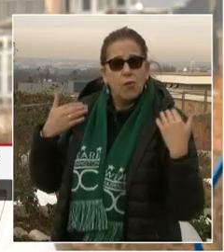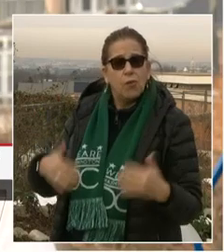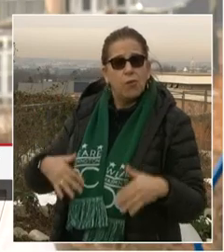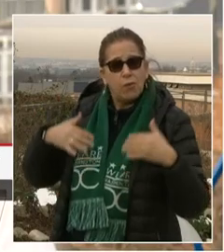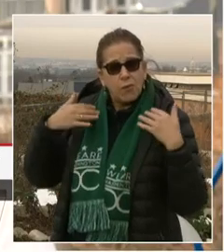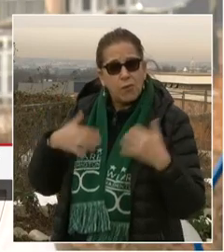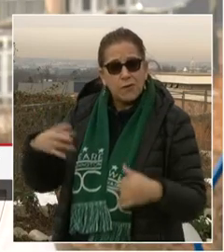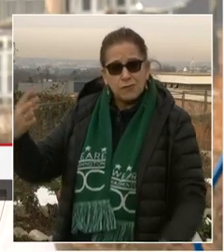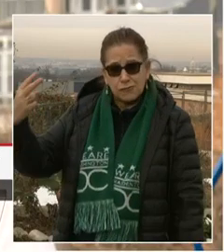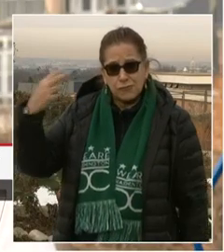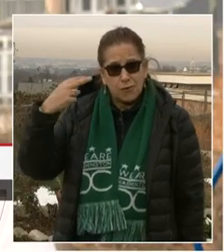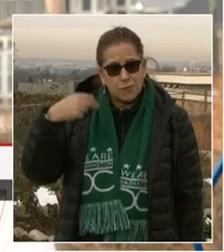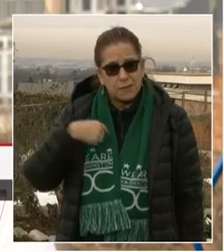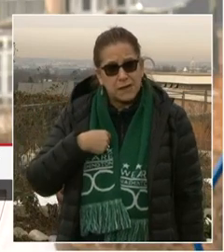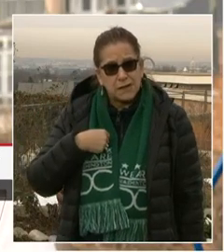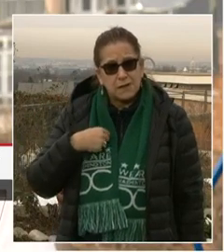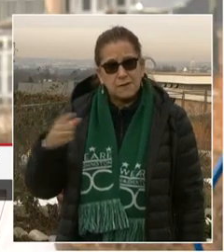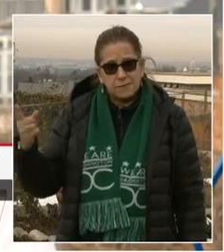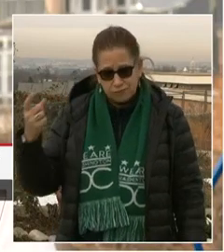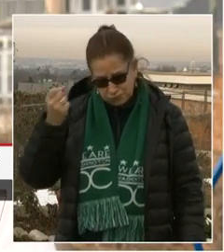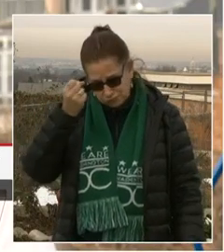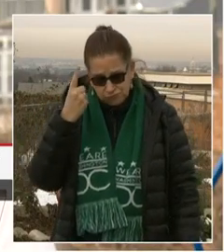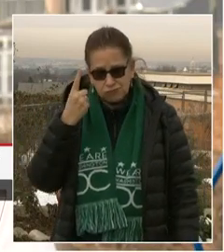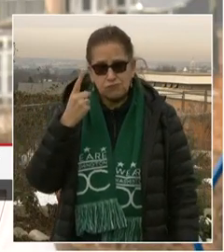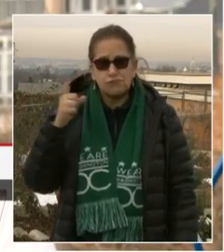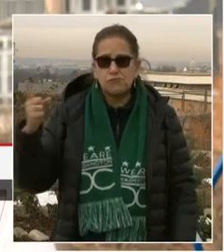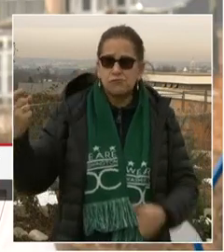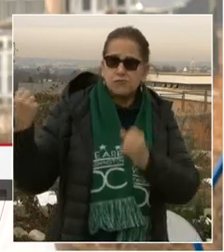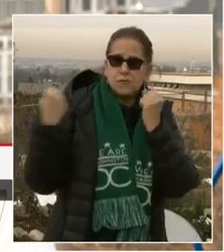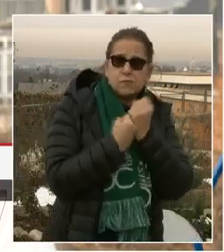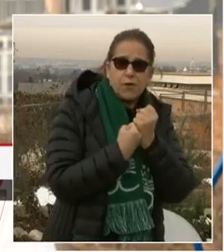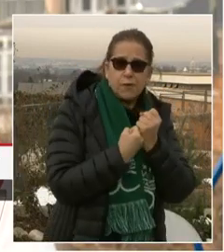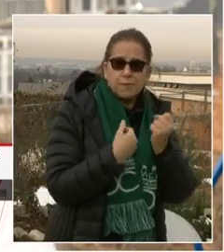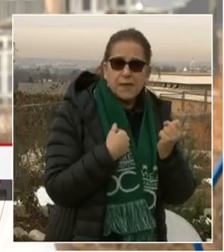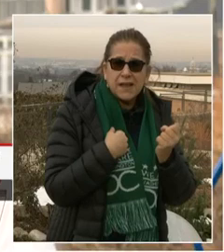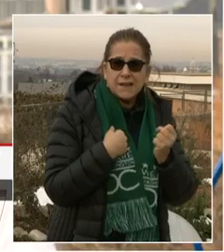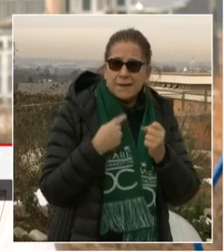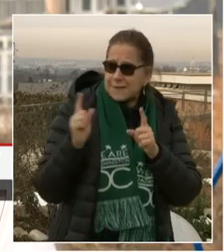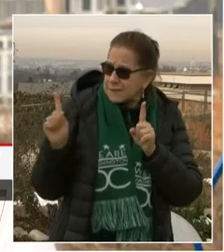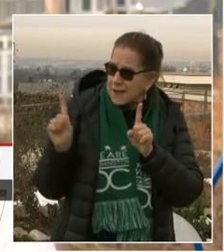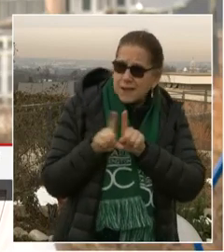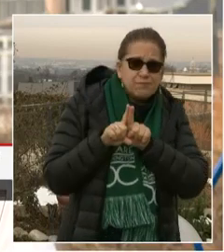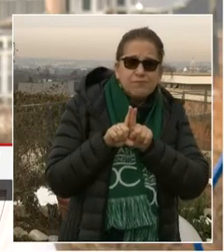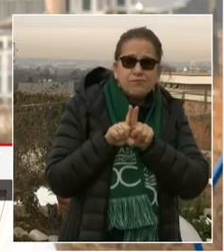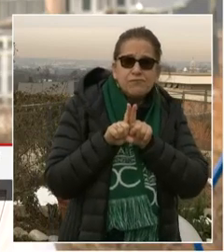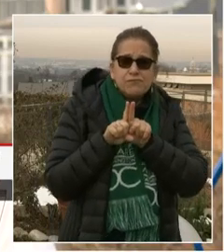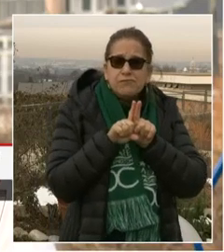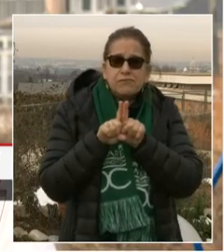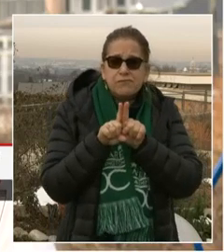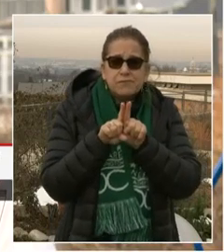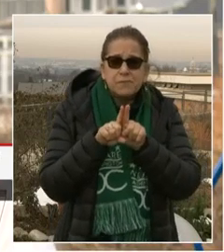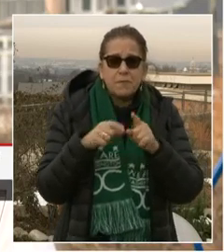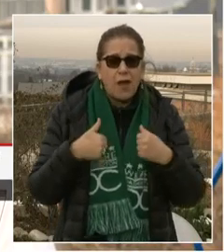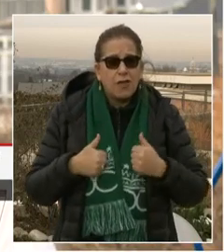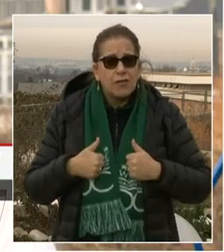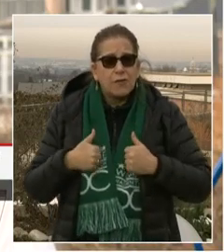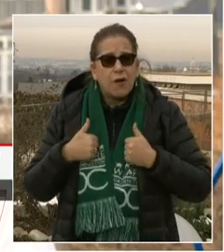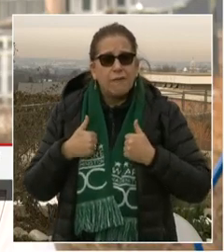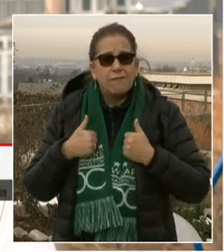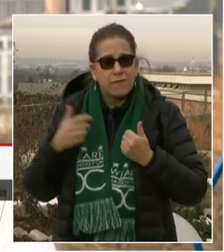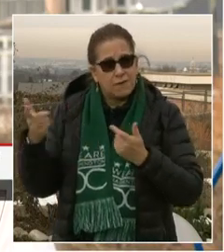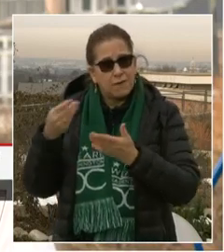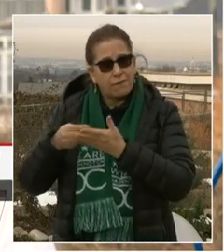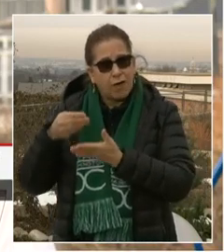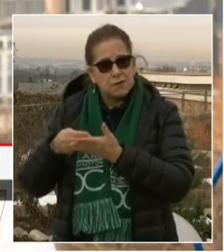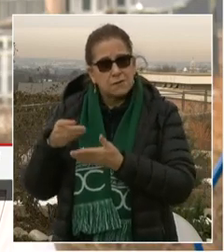me, and was there every step of the way. The Thrive funds were able to help me pay down debt, which